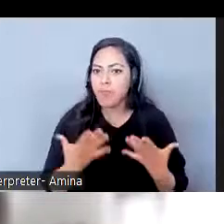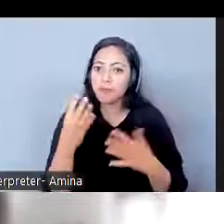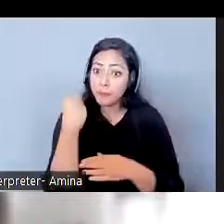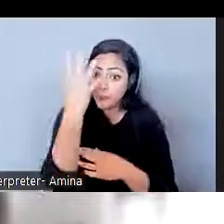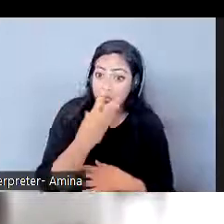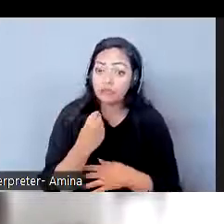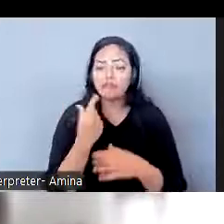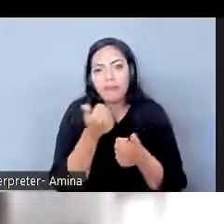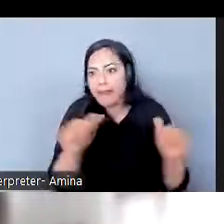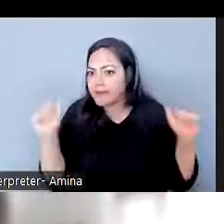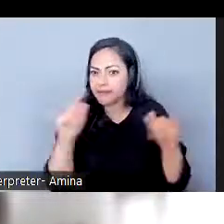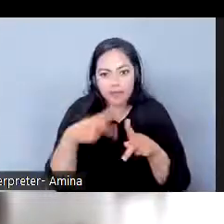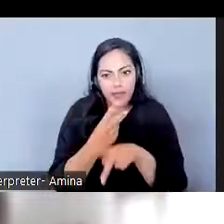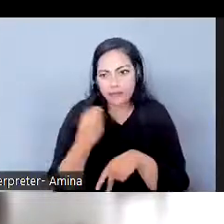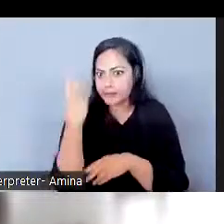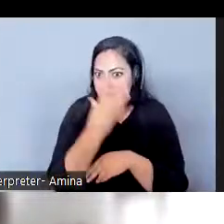photos, anything.